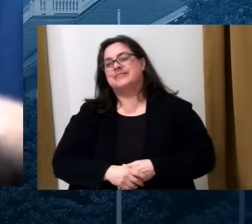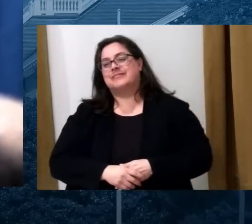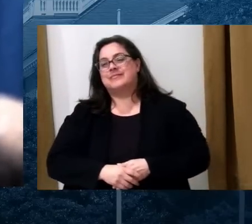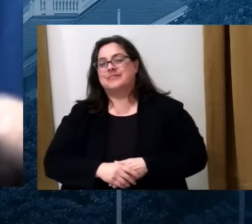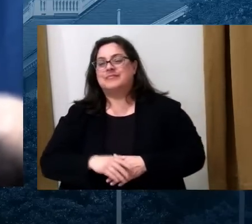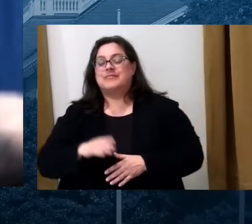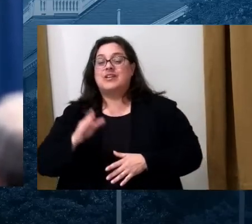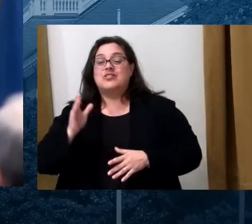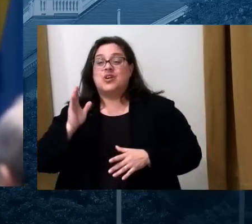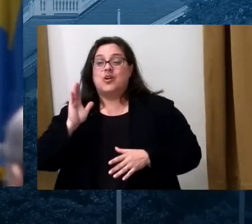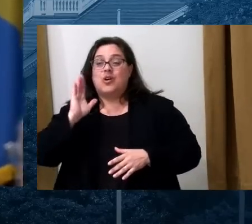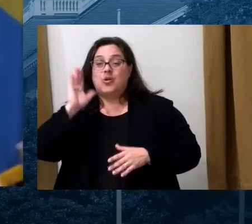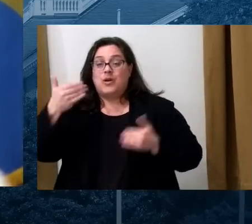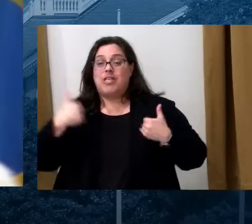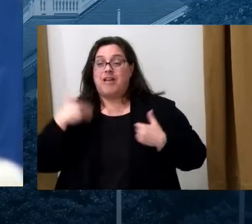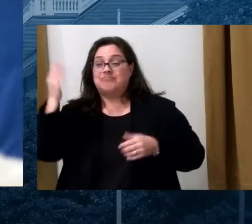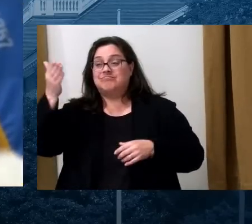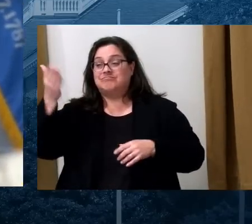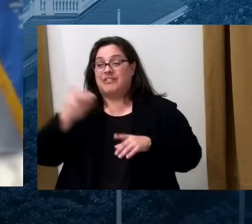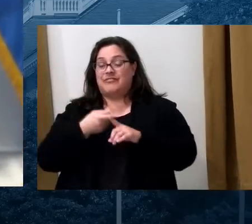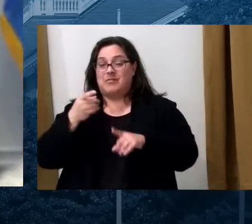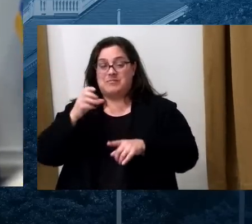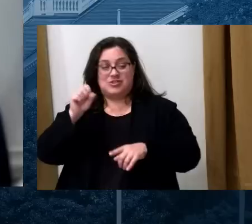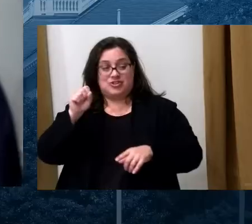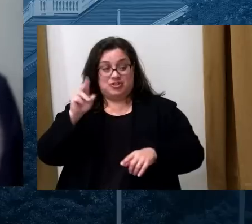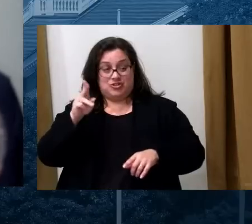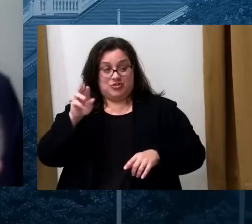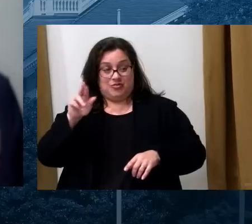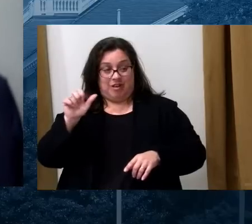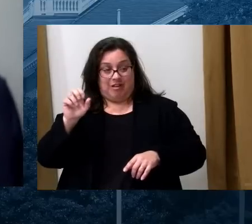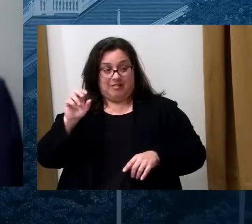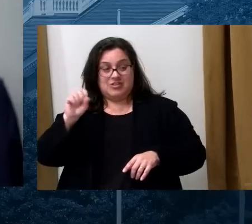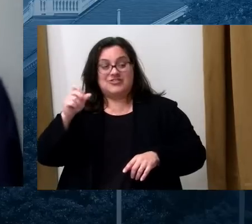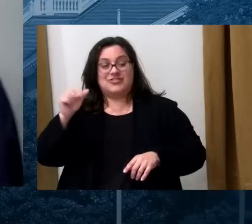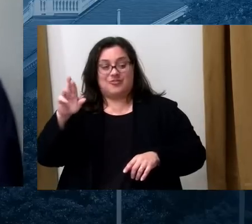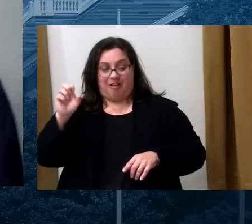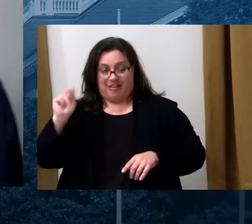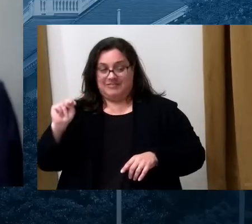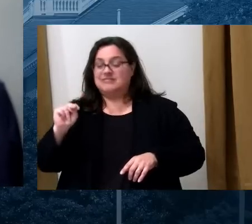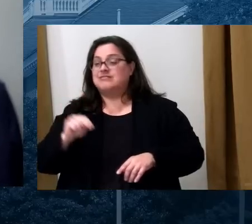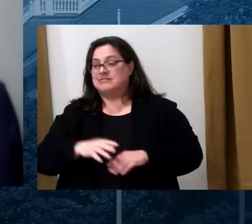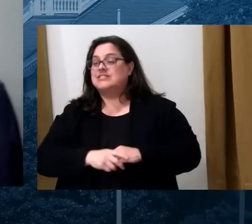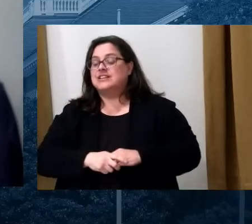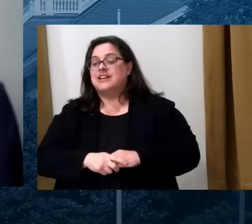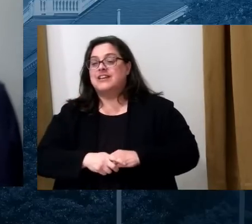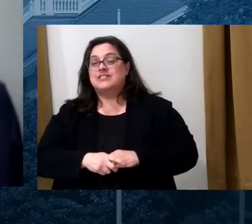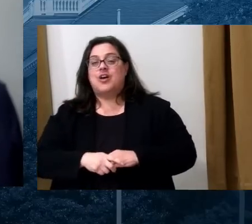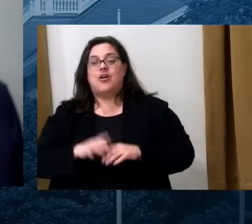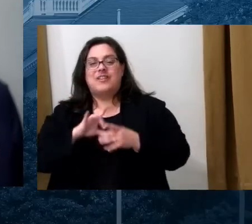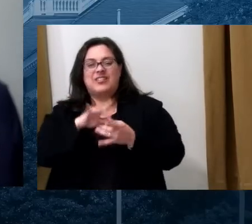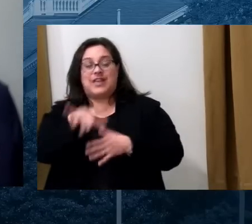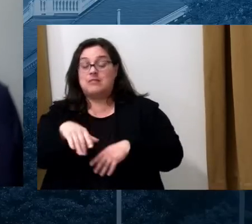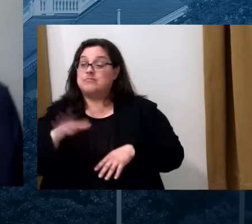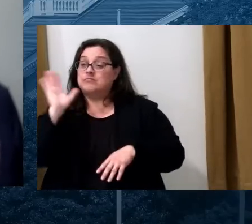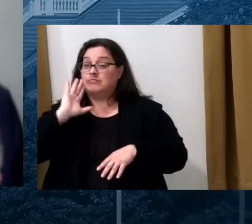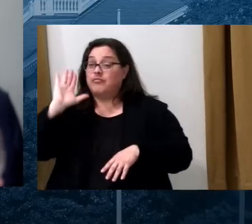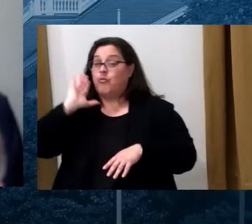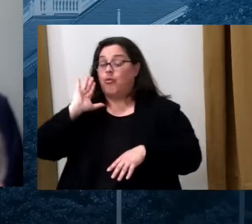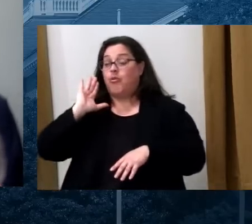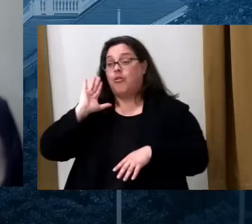You're going to hear from Saran in a minute. We do a little tag team on this. It used to be the